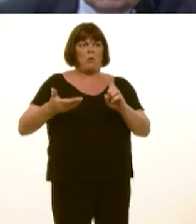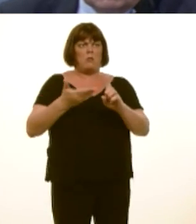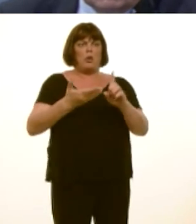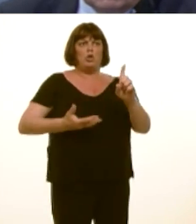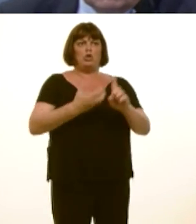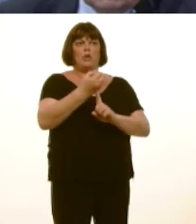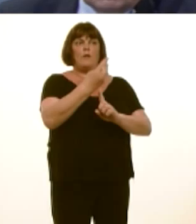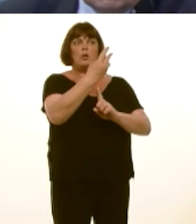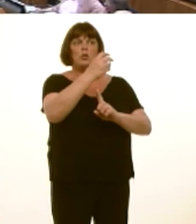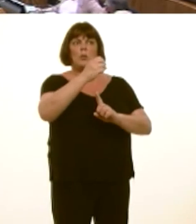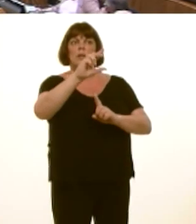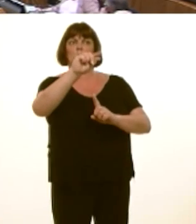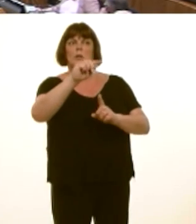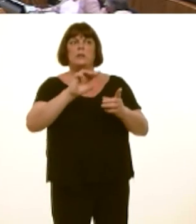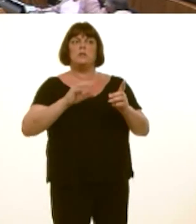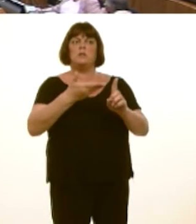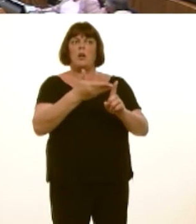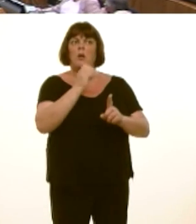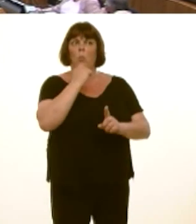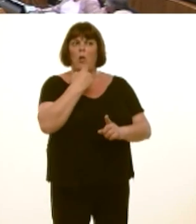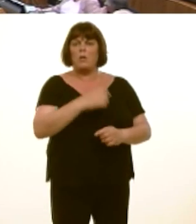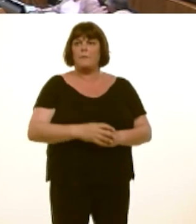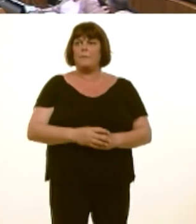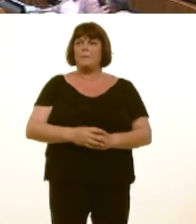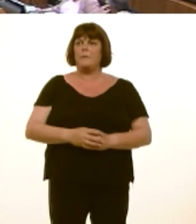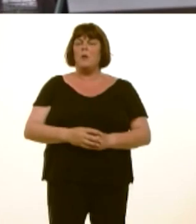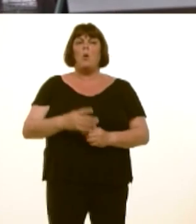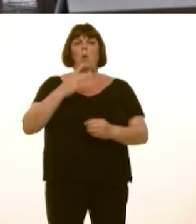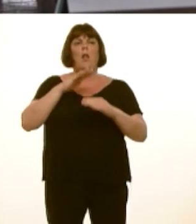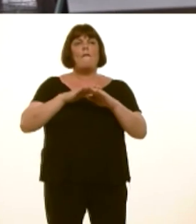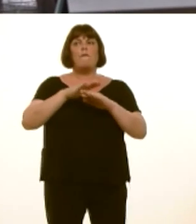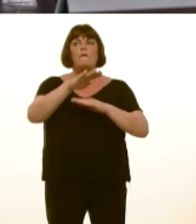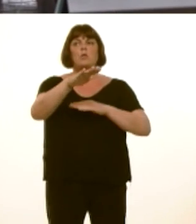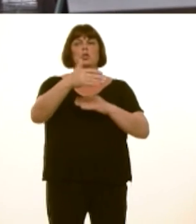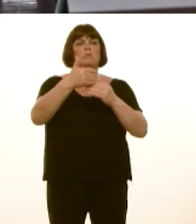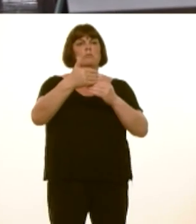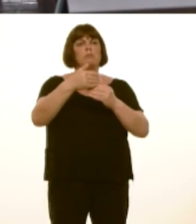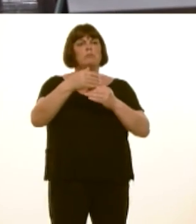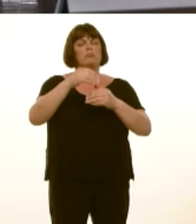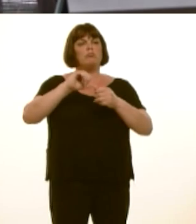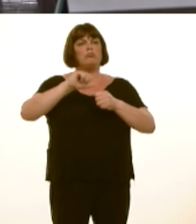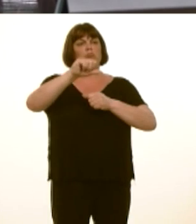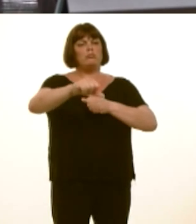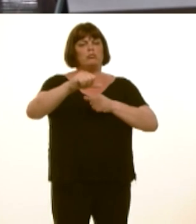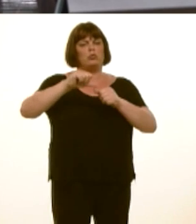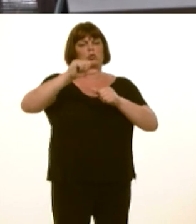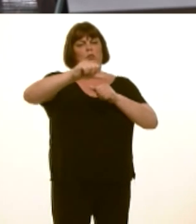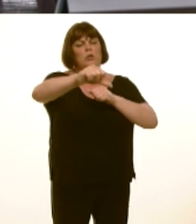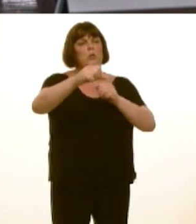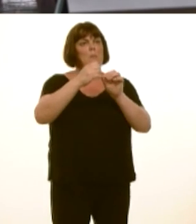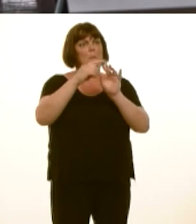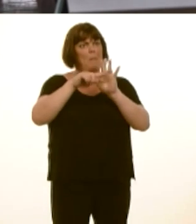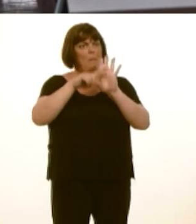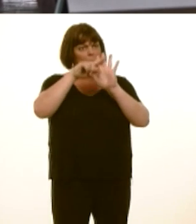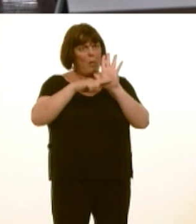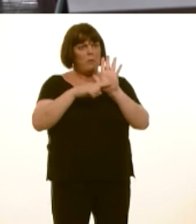2020 target? Well, we have the Wellbeing of Future Generations Bill, and that explains our position as a government. We have